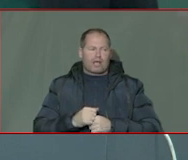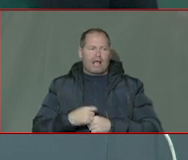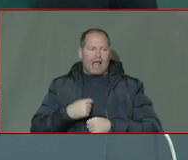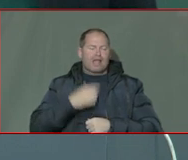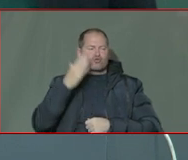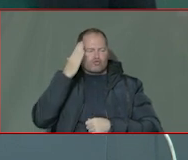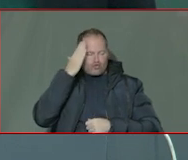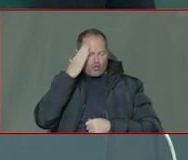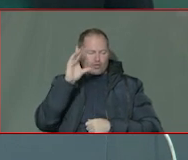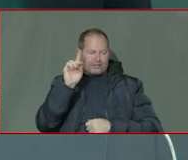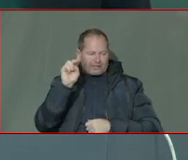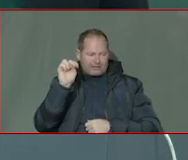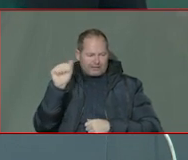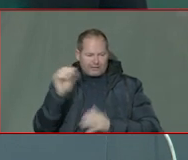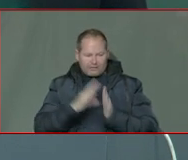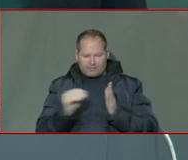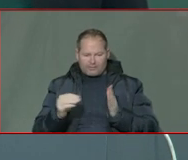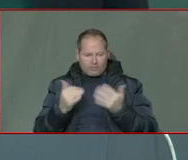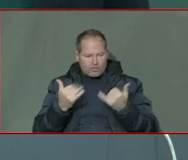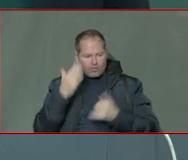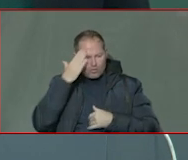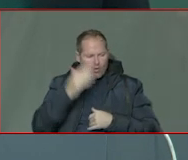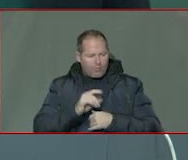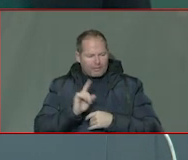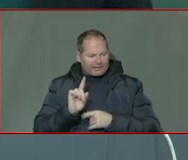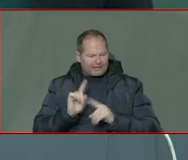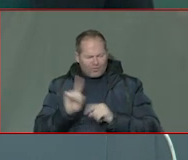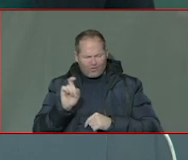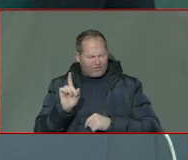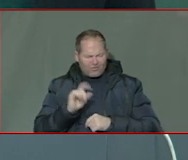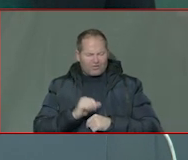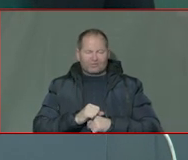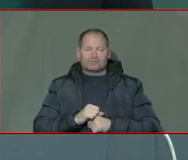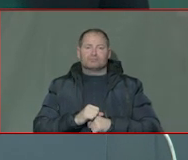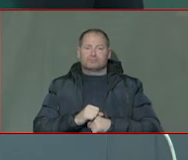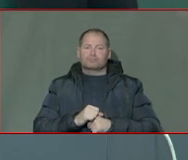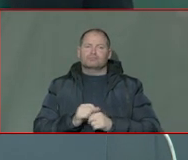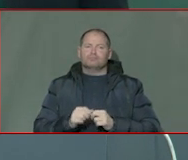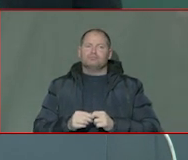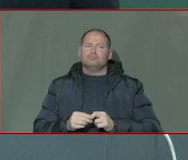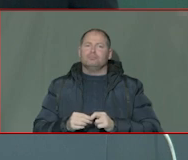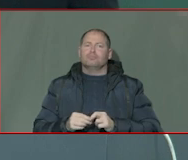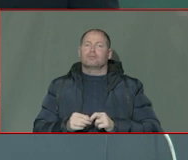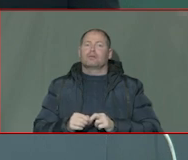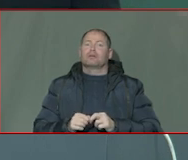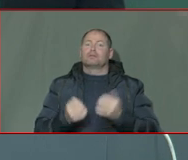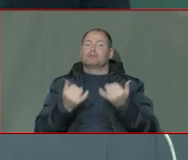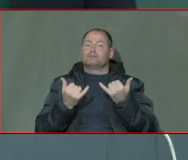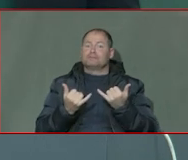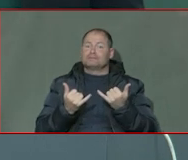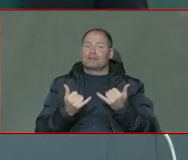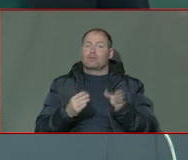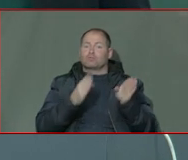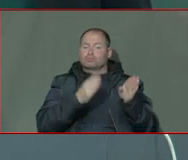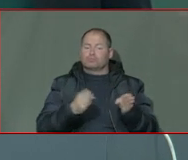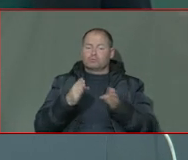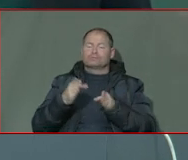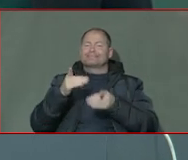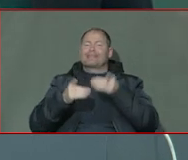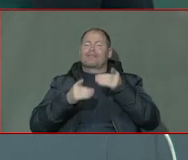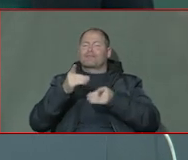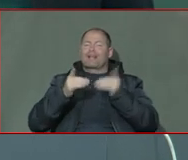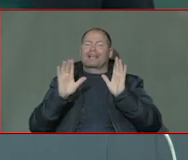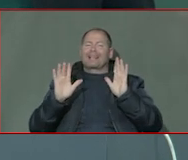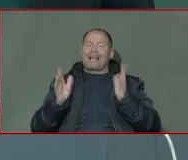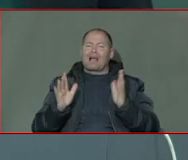DNA replication. Now what are they asking? So you must also know how to define those processes. It occurs